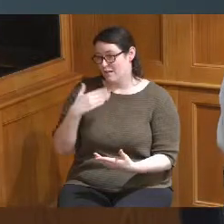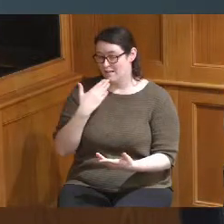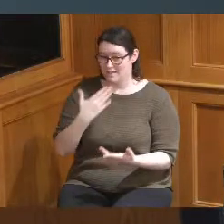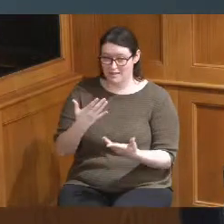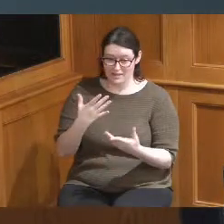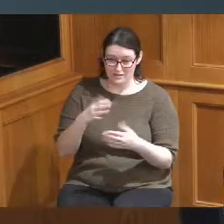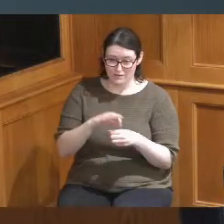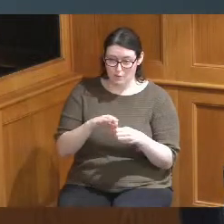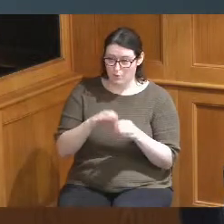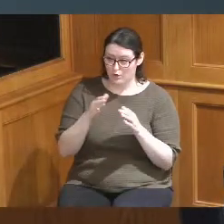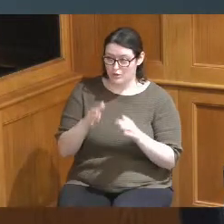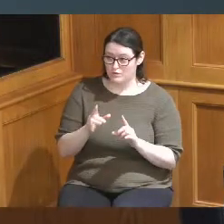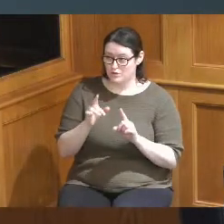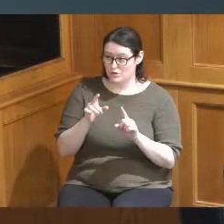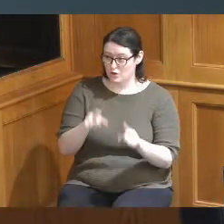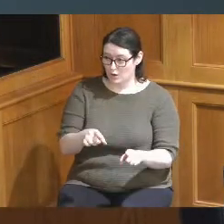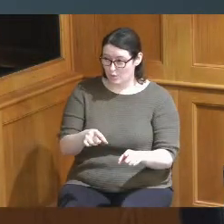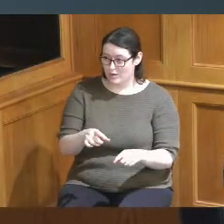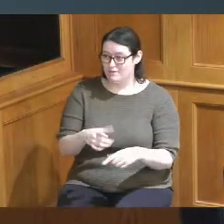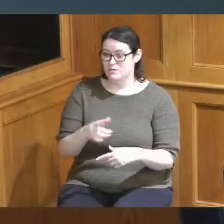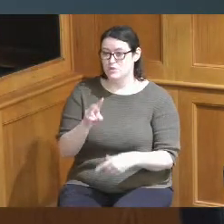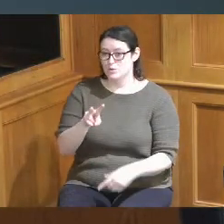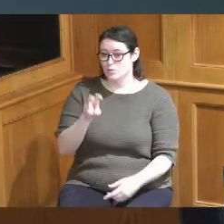voters. The